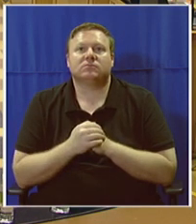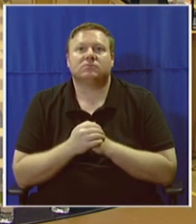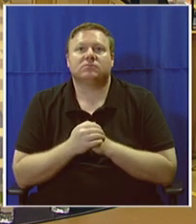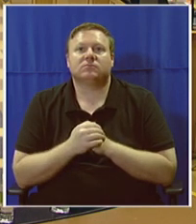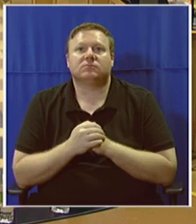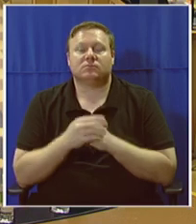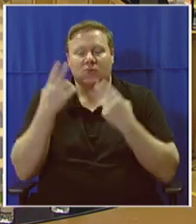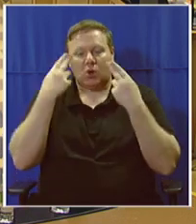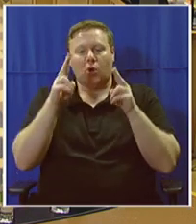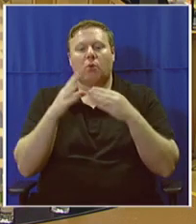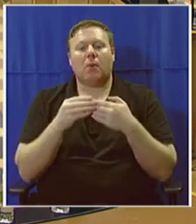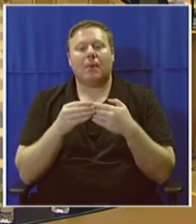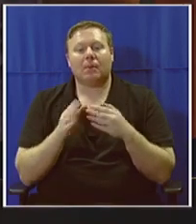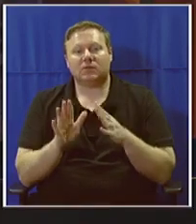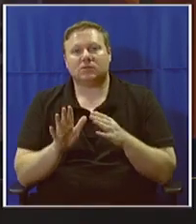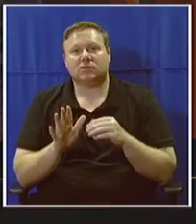Honourable members,